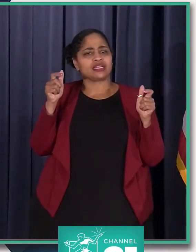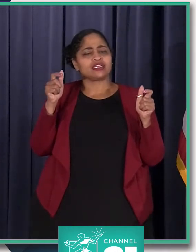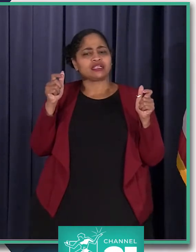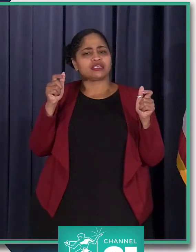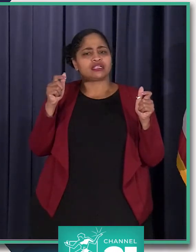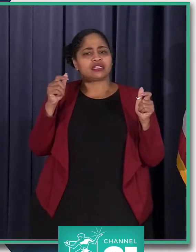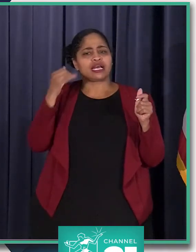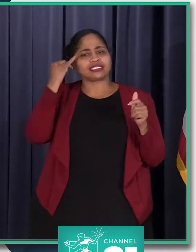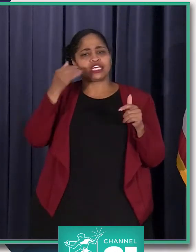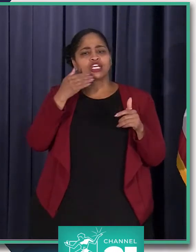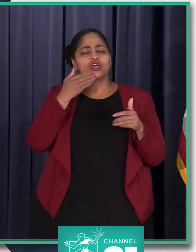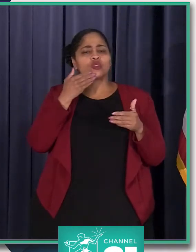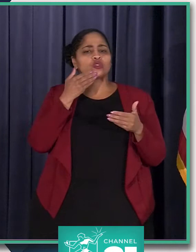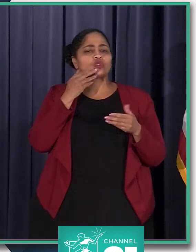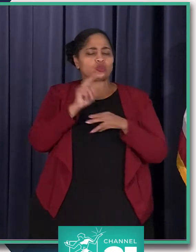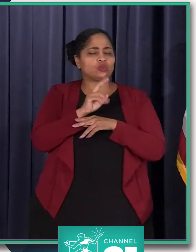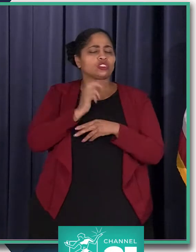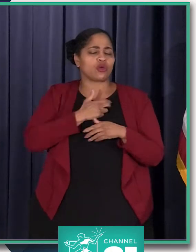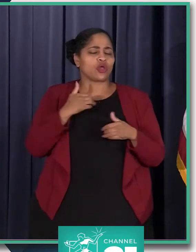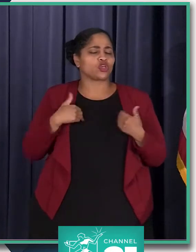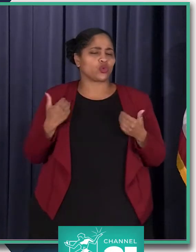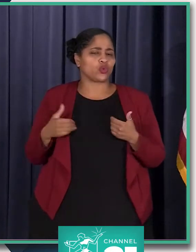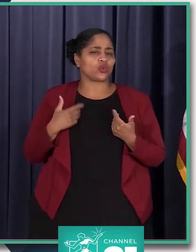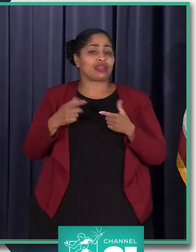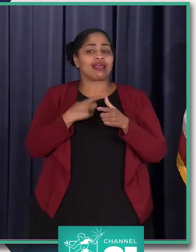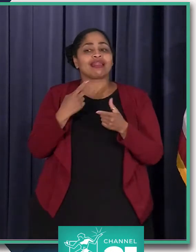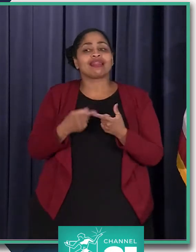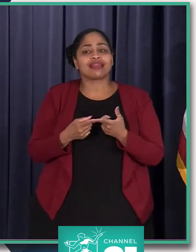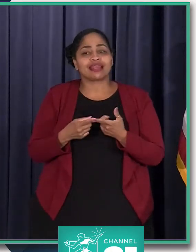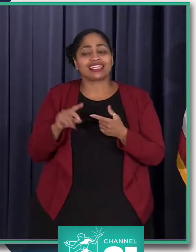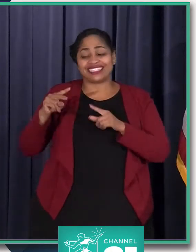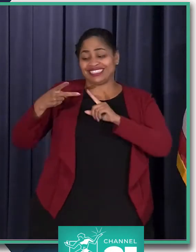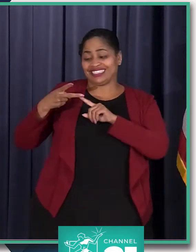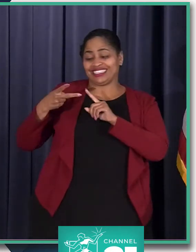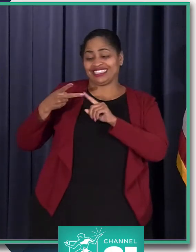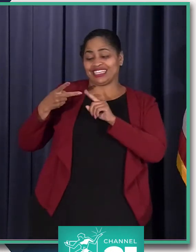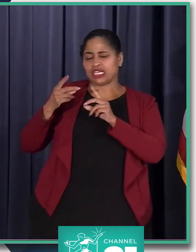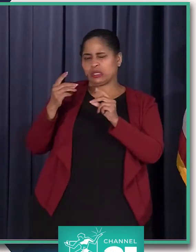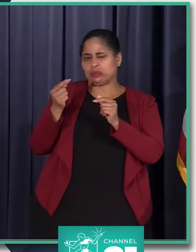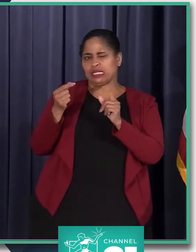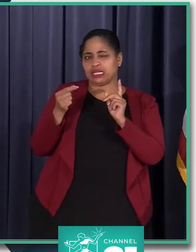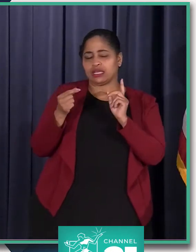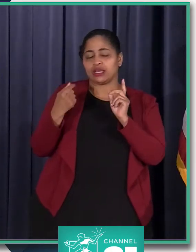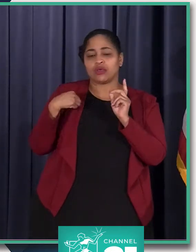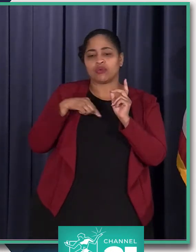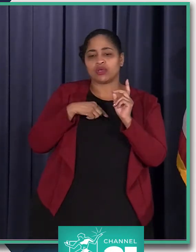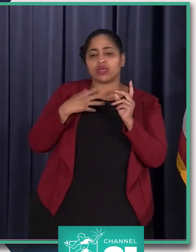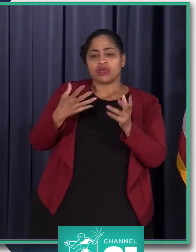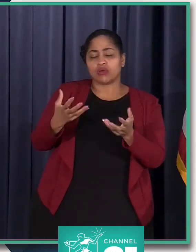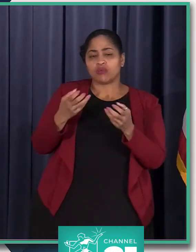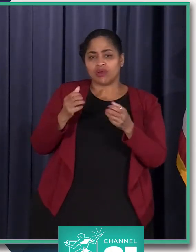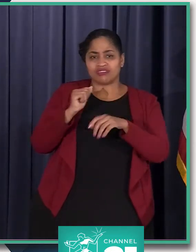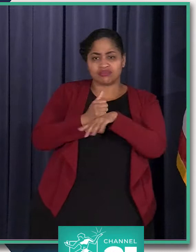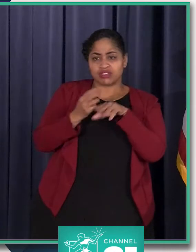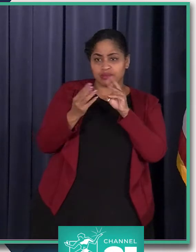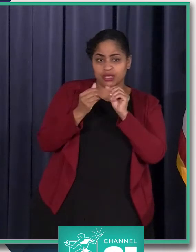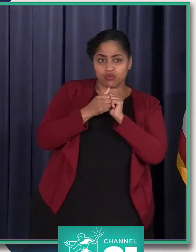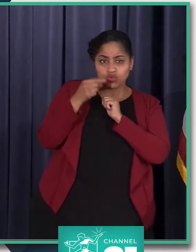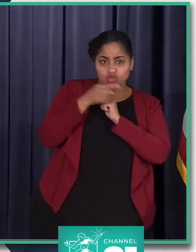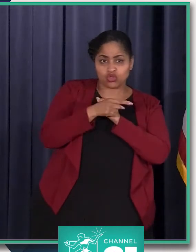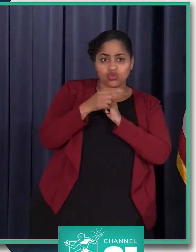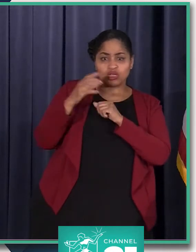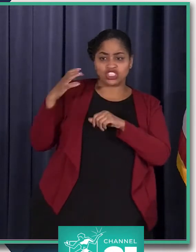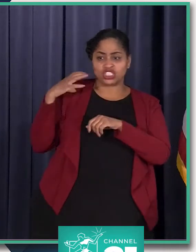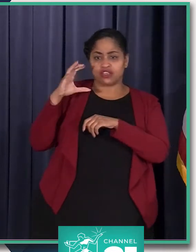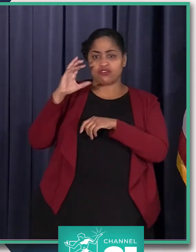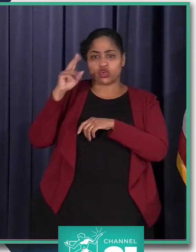using our youth. And then the second thing, just very quickly, we want to set up a meeting with you, Chief